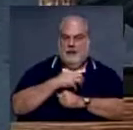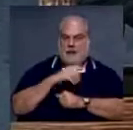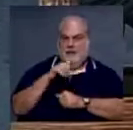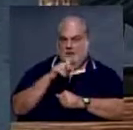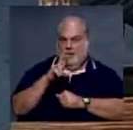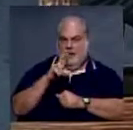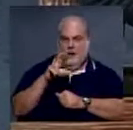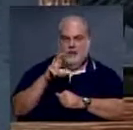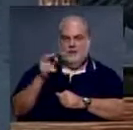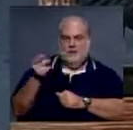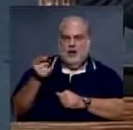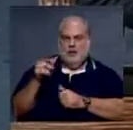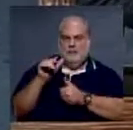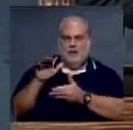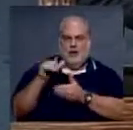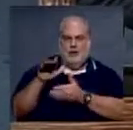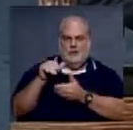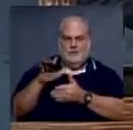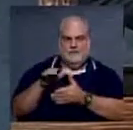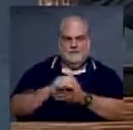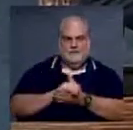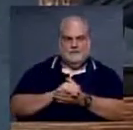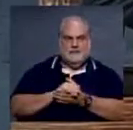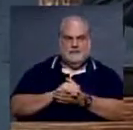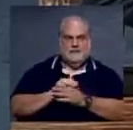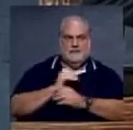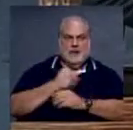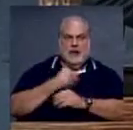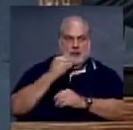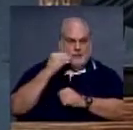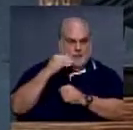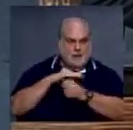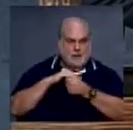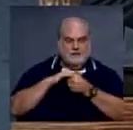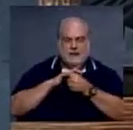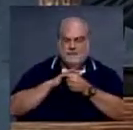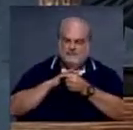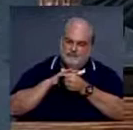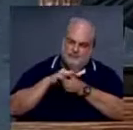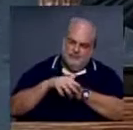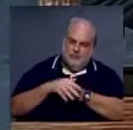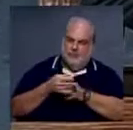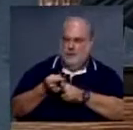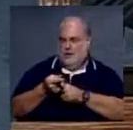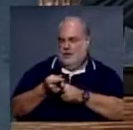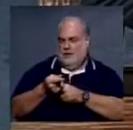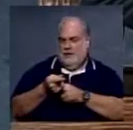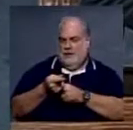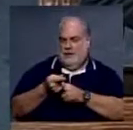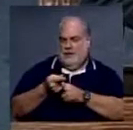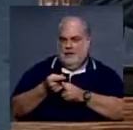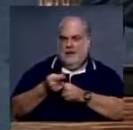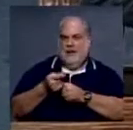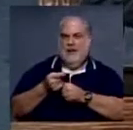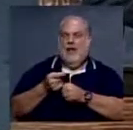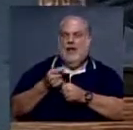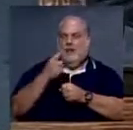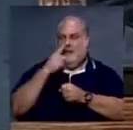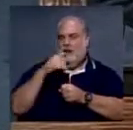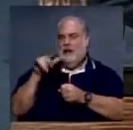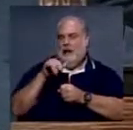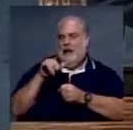Rock is barking dogs. Our neighborhood is full of dogs, and our concern is that there's going to be chorus barking, just like there